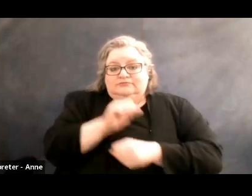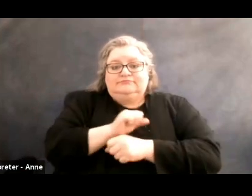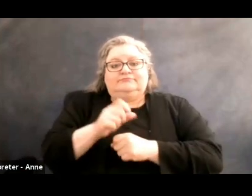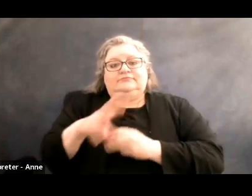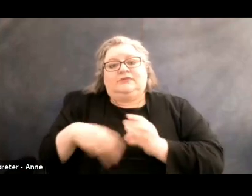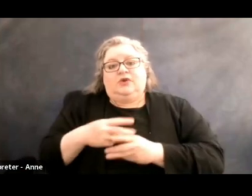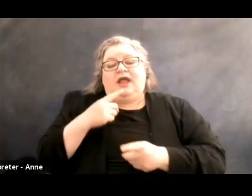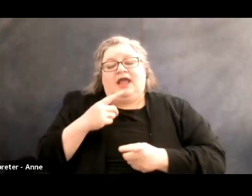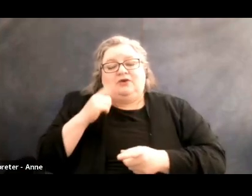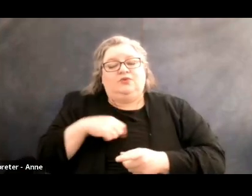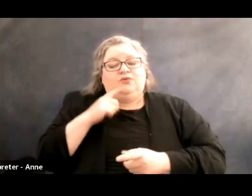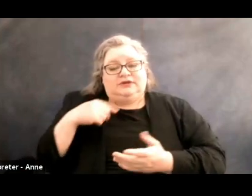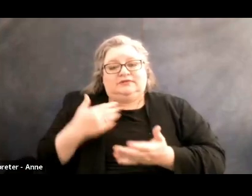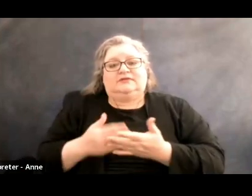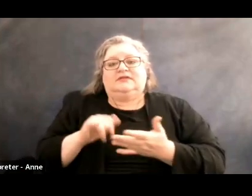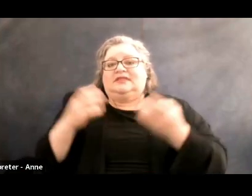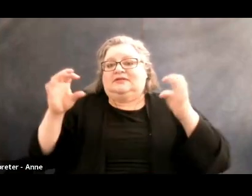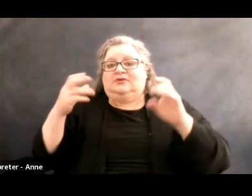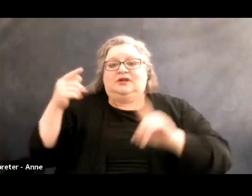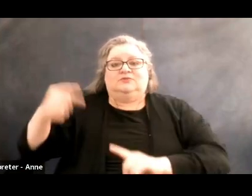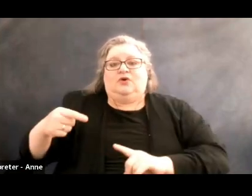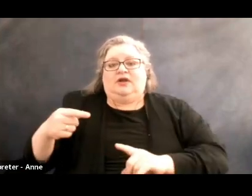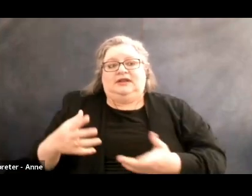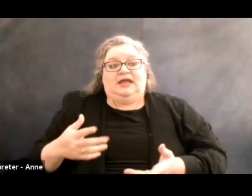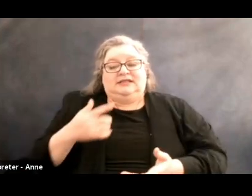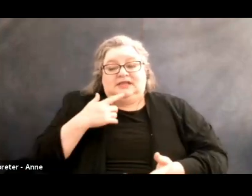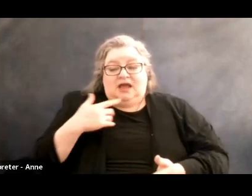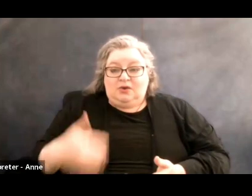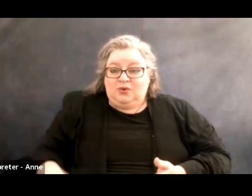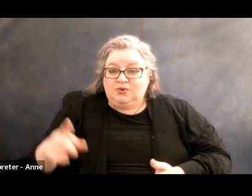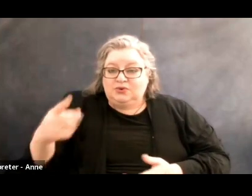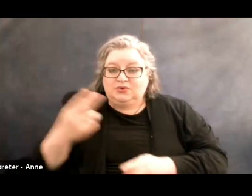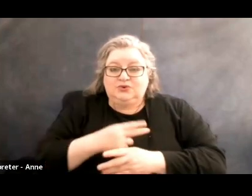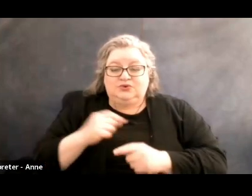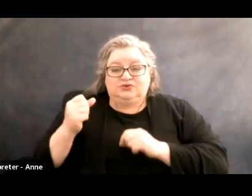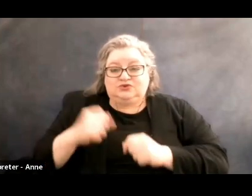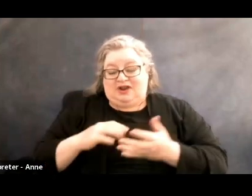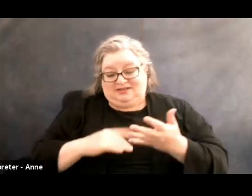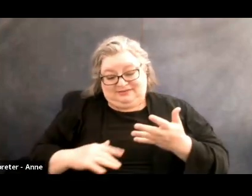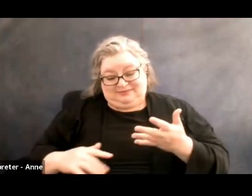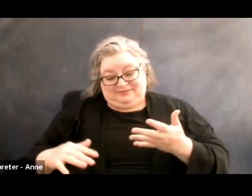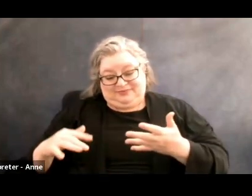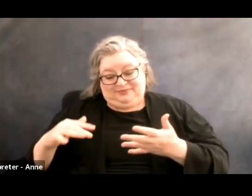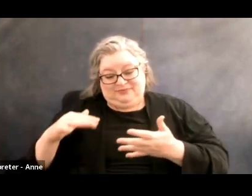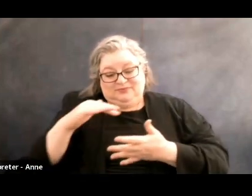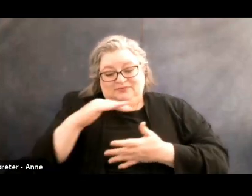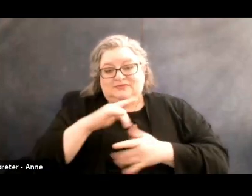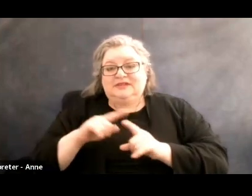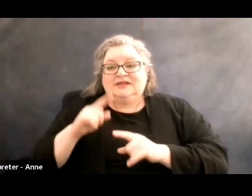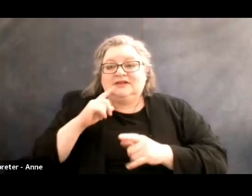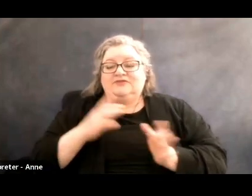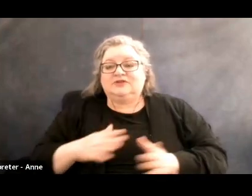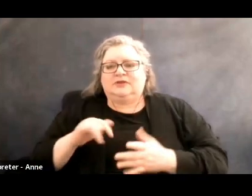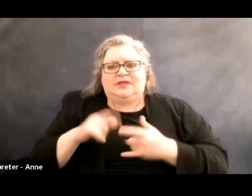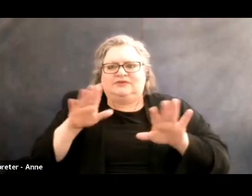crisis point. And what we want to say is, man, you used all of these strengths. You used all these strategies. That was